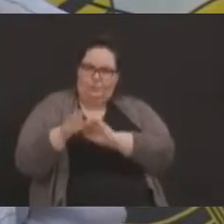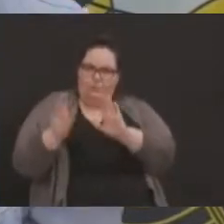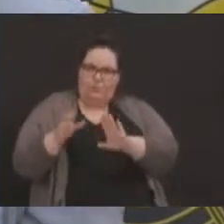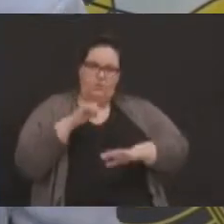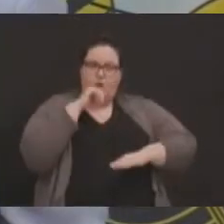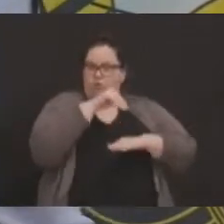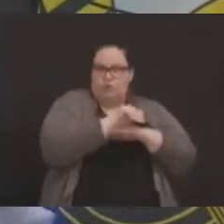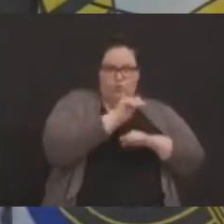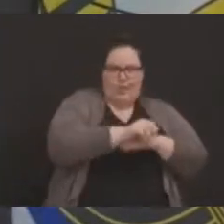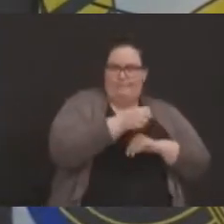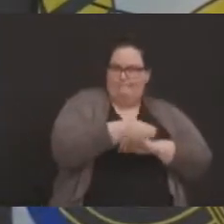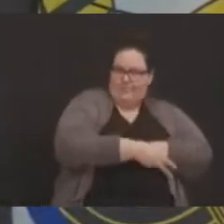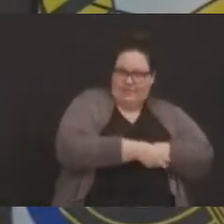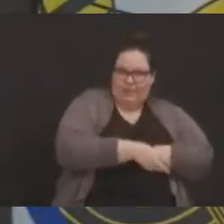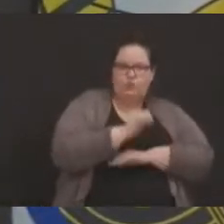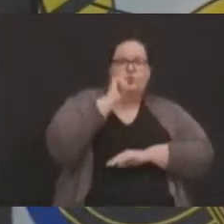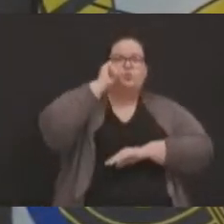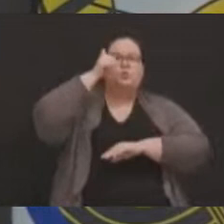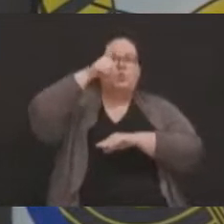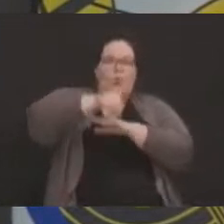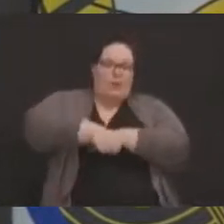Thank you very much. Minister Shephard.